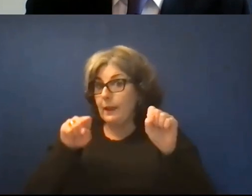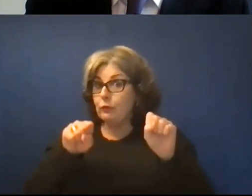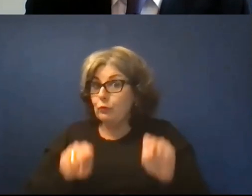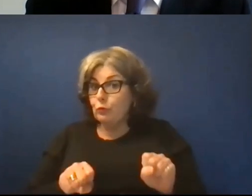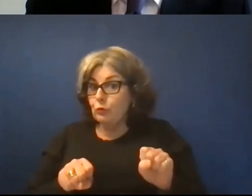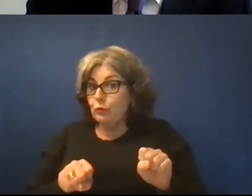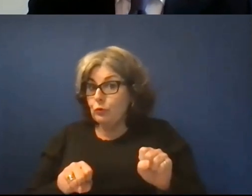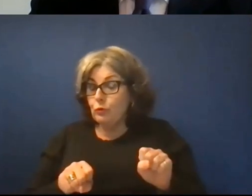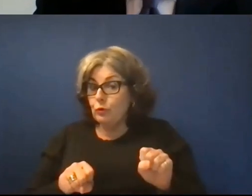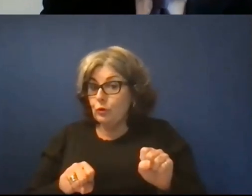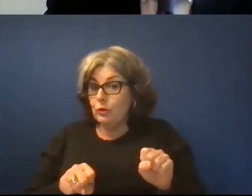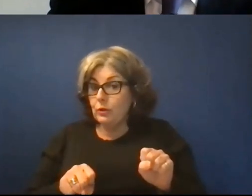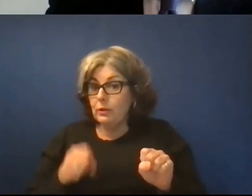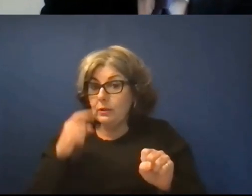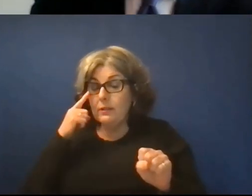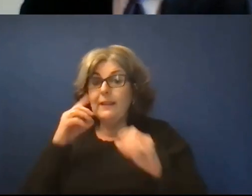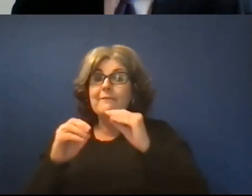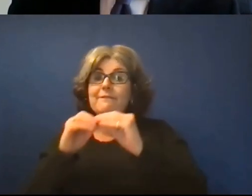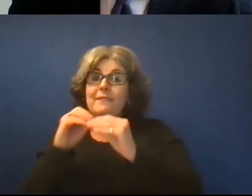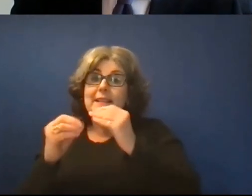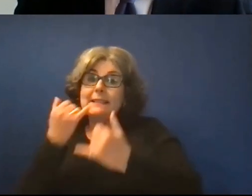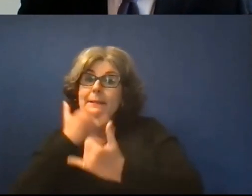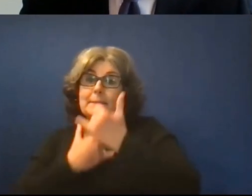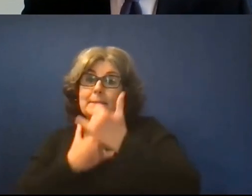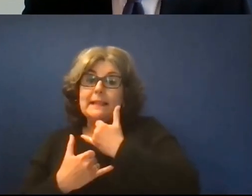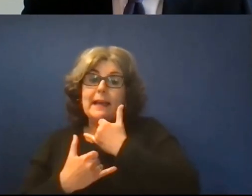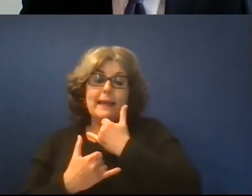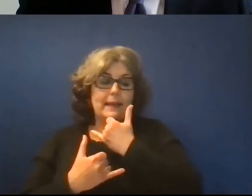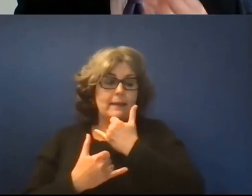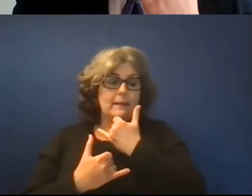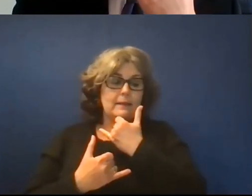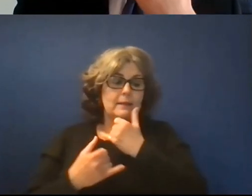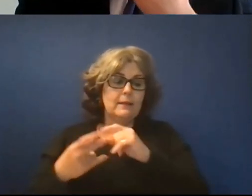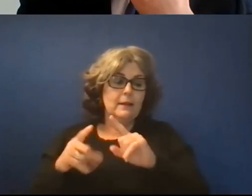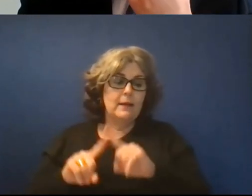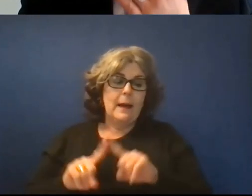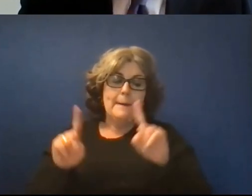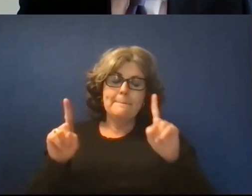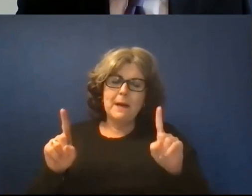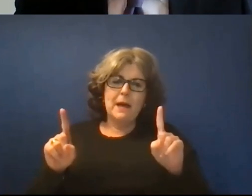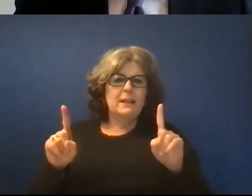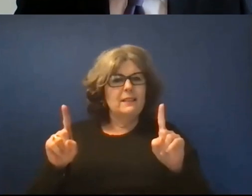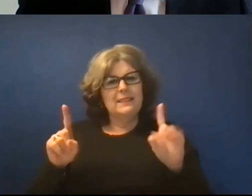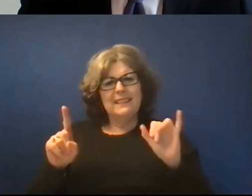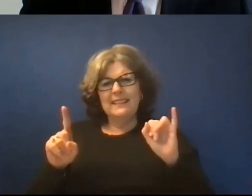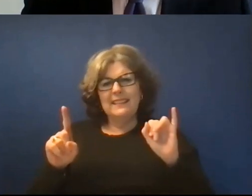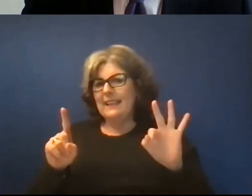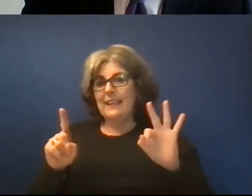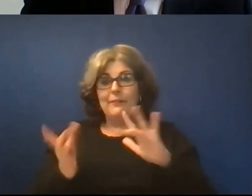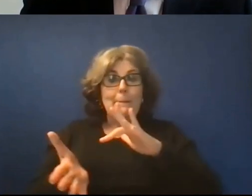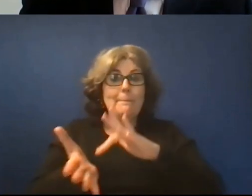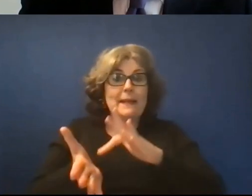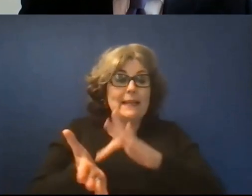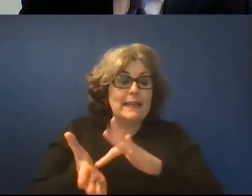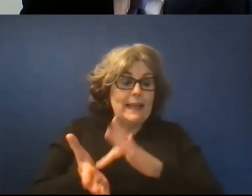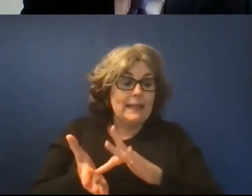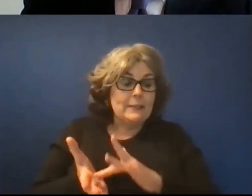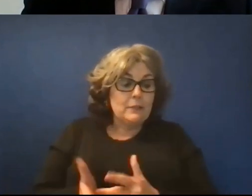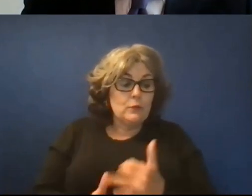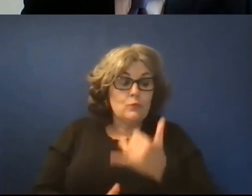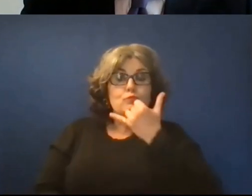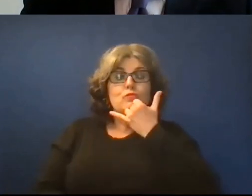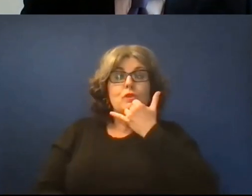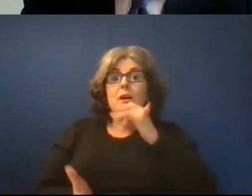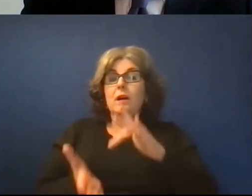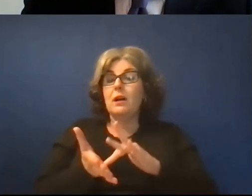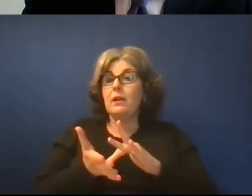fix your mistake or correct the mistake. But you know, if you give a medication that's incorrect, for example, the